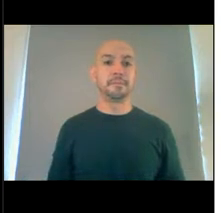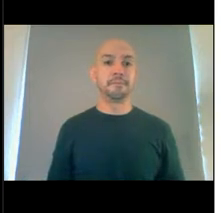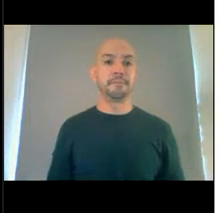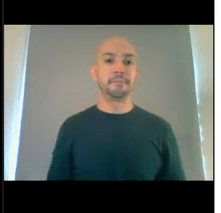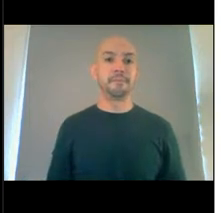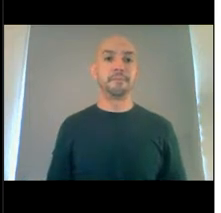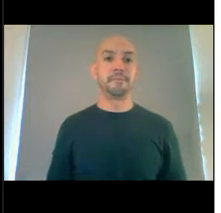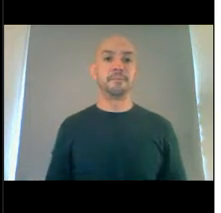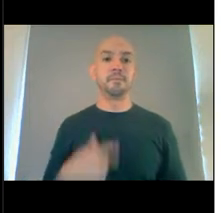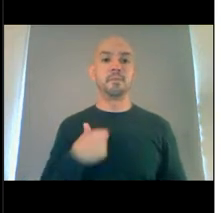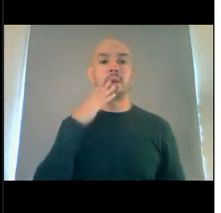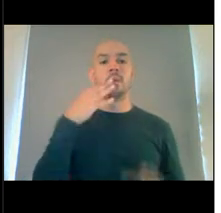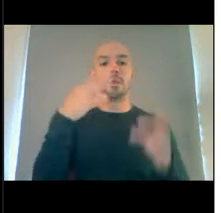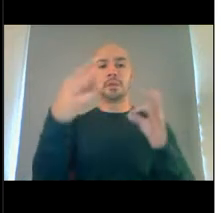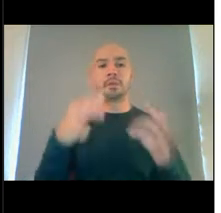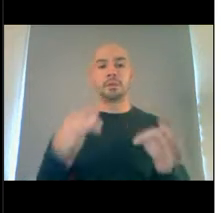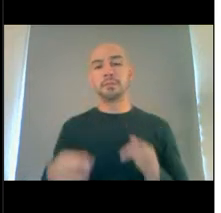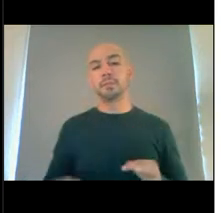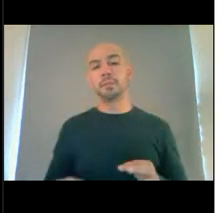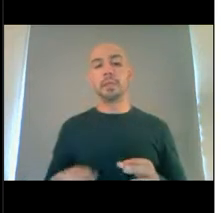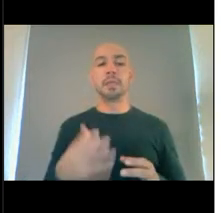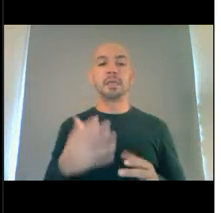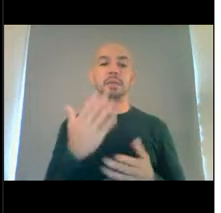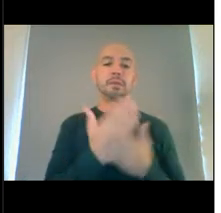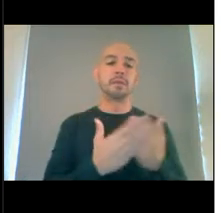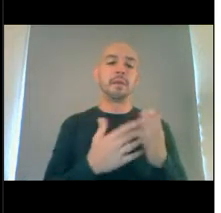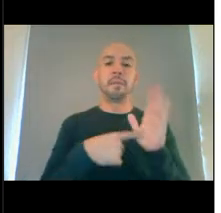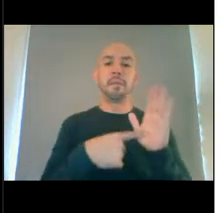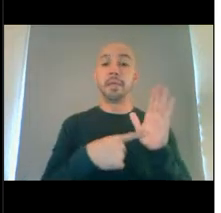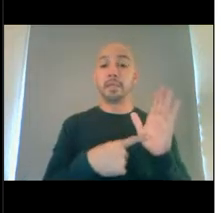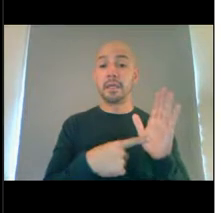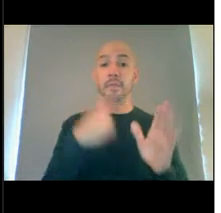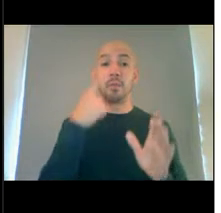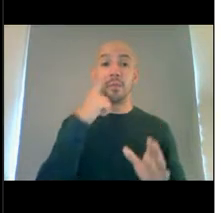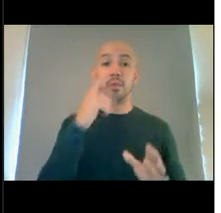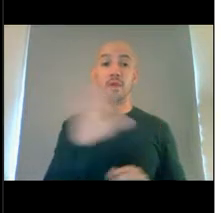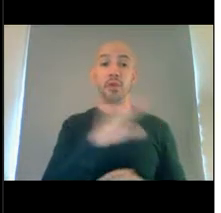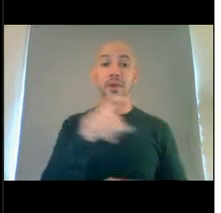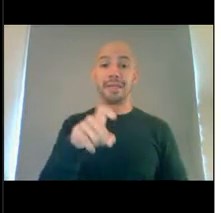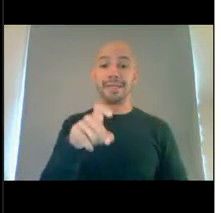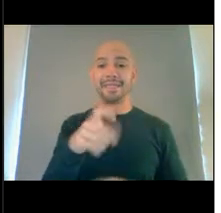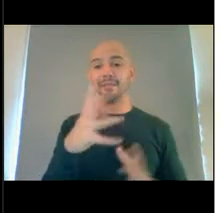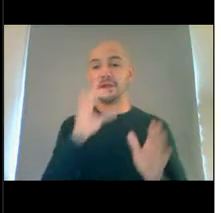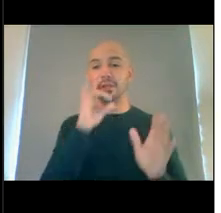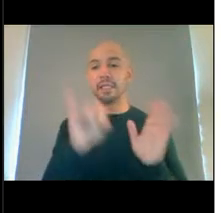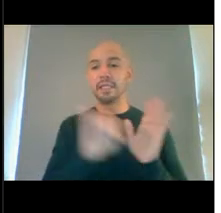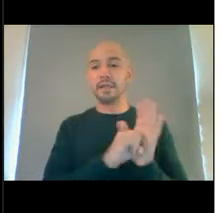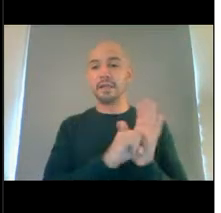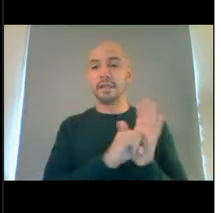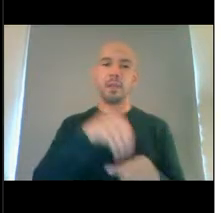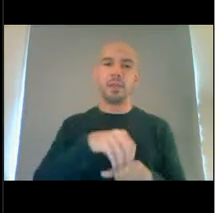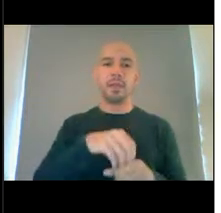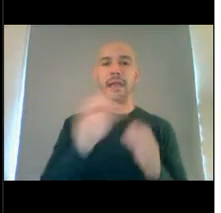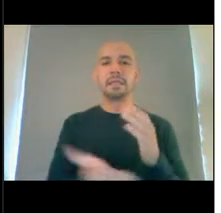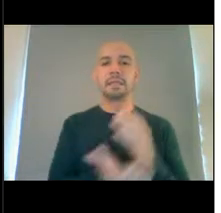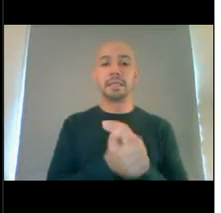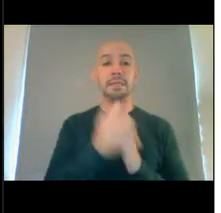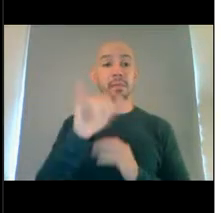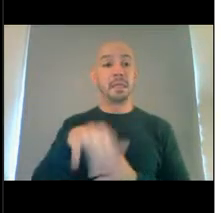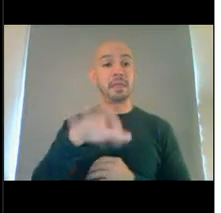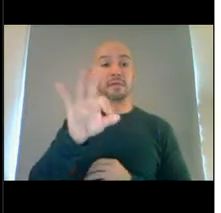so i'm going to walk through just a couple of examples of the needs identifying the addendum this is a freight related